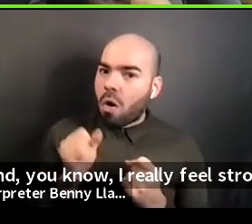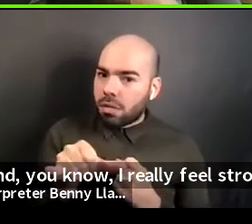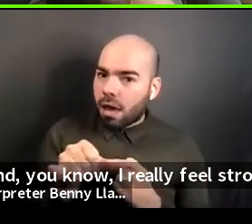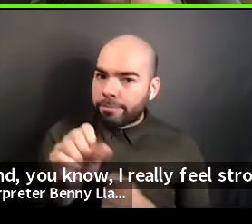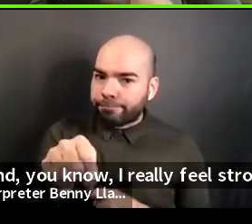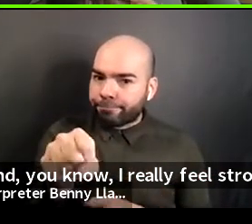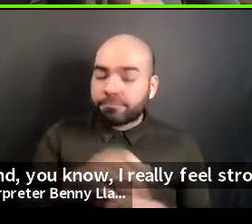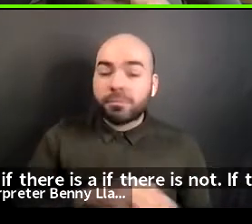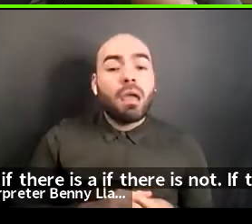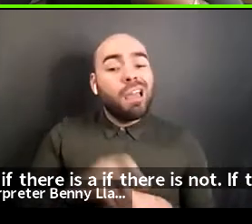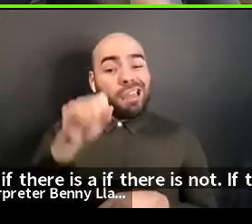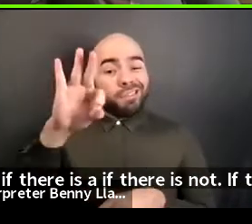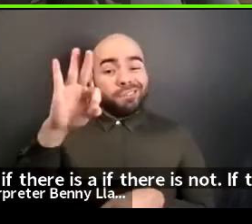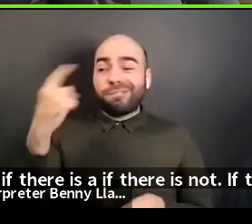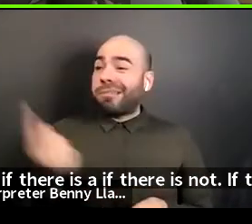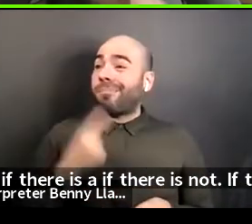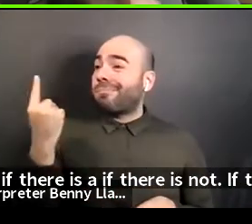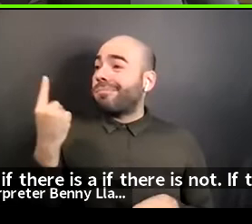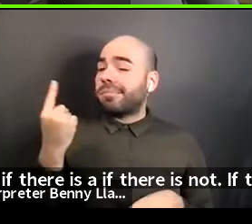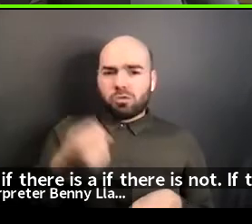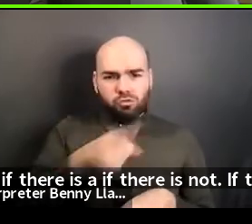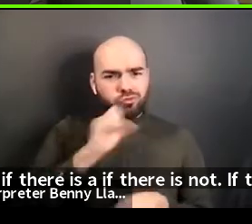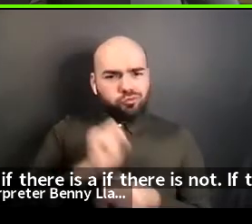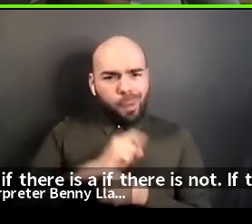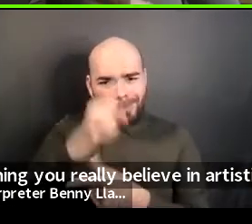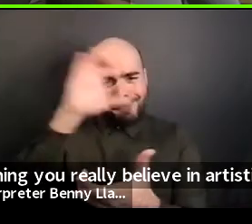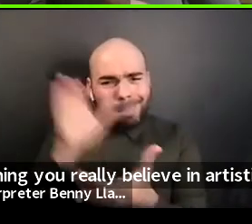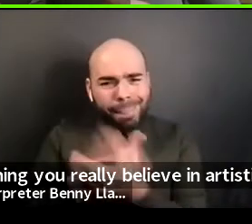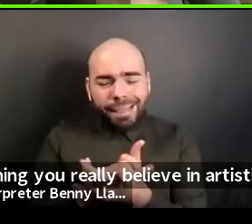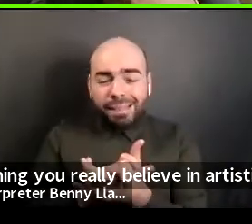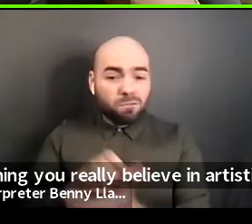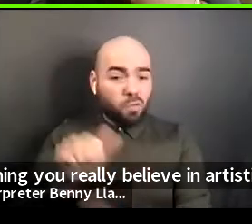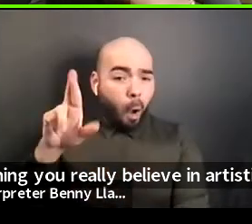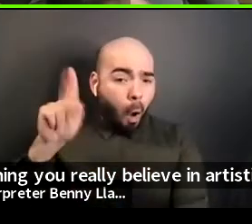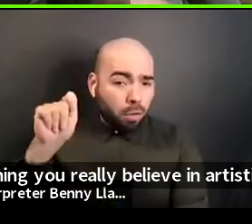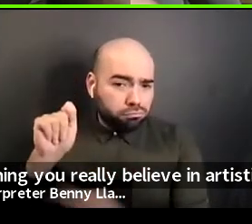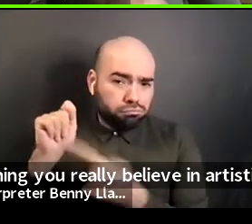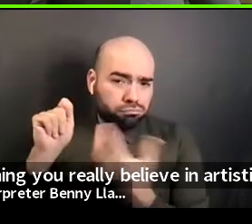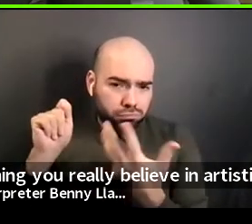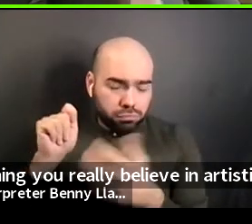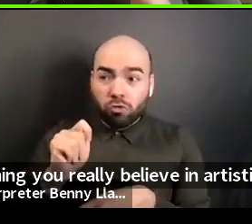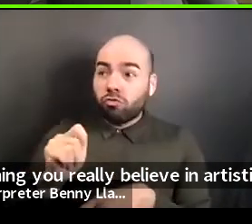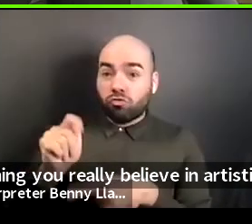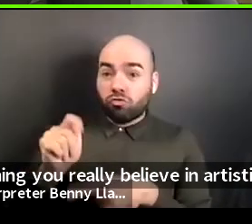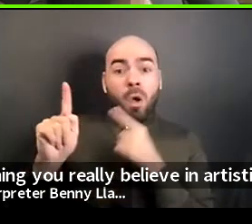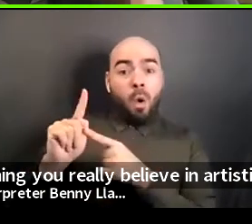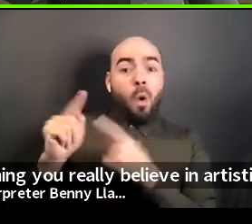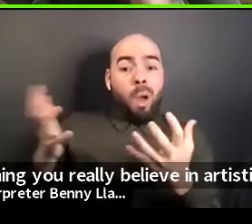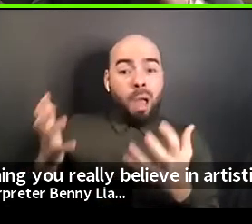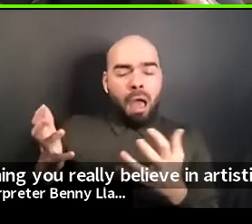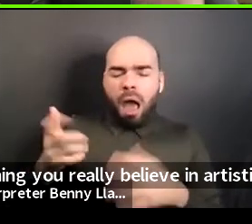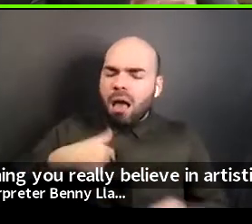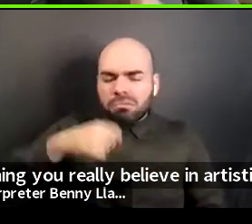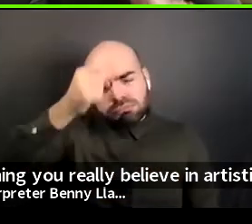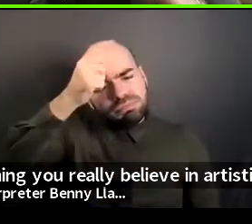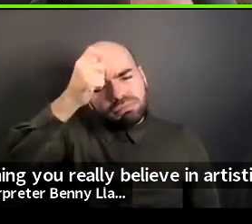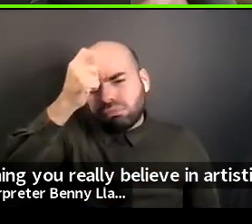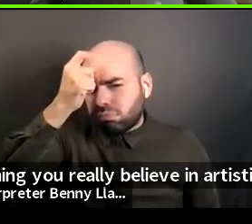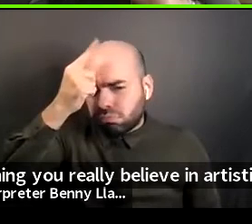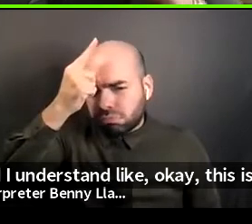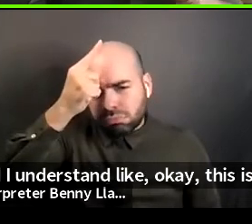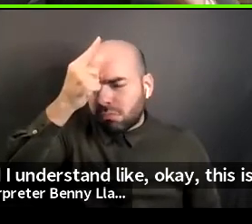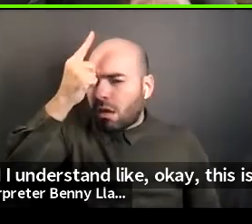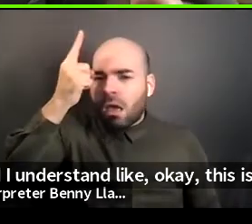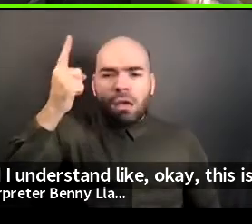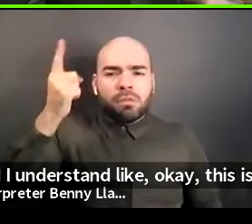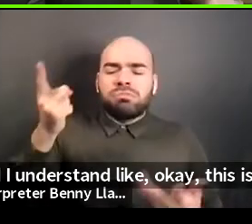is something you really believe in artistically, I understand like, okay, this is a set, this is a